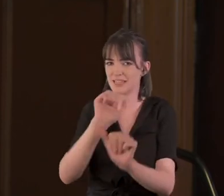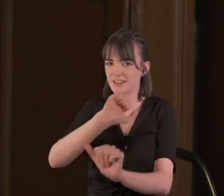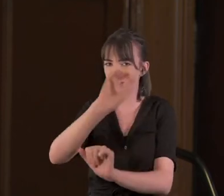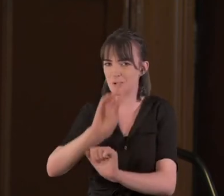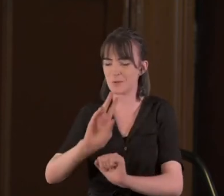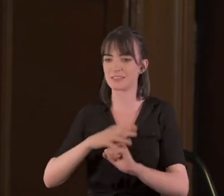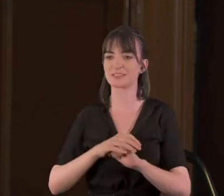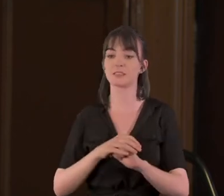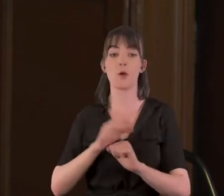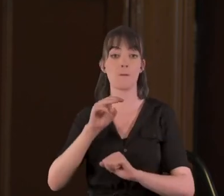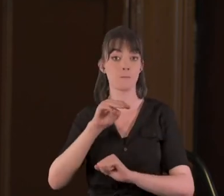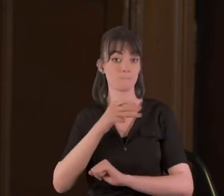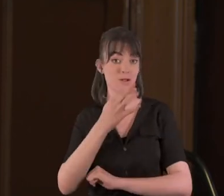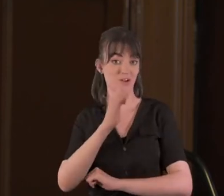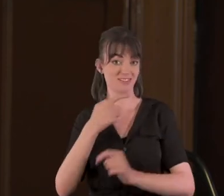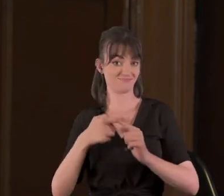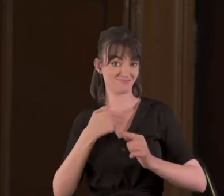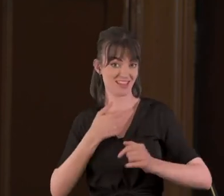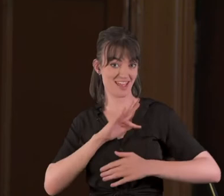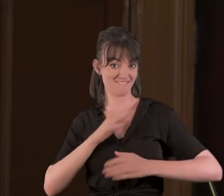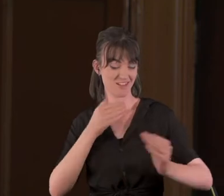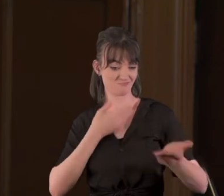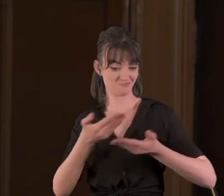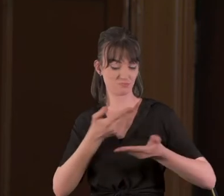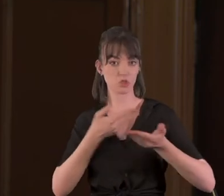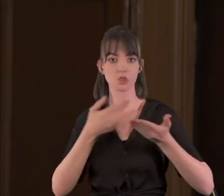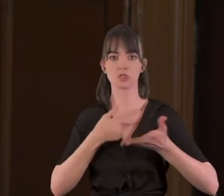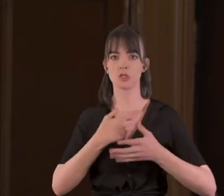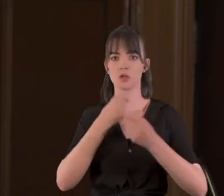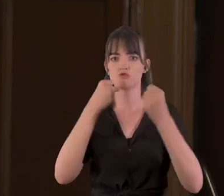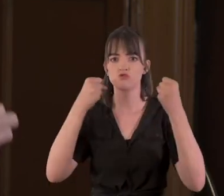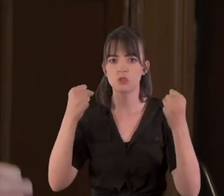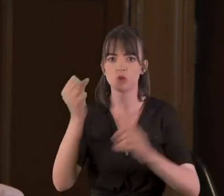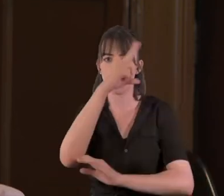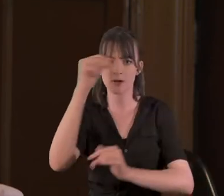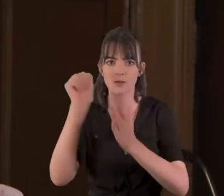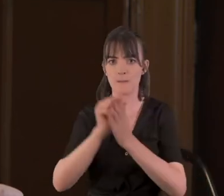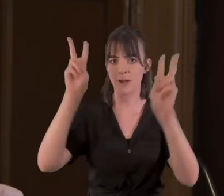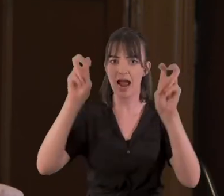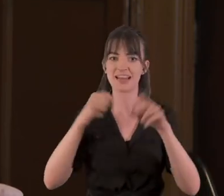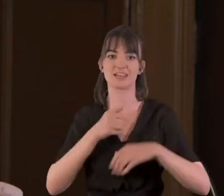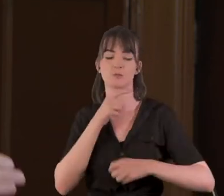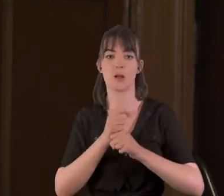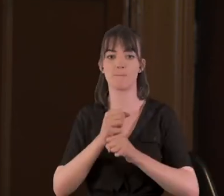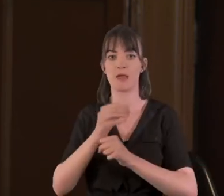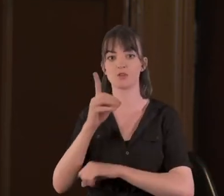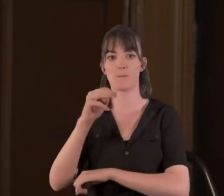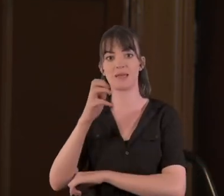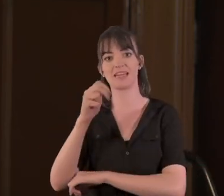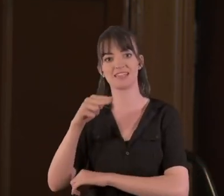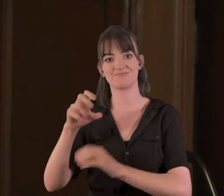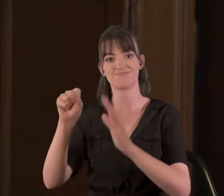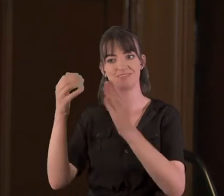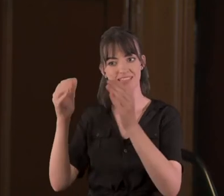Marie and I have discussed, you know, the strongest headlines. So, Dominion status, yes.